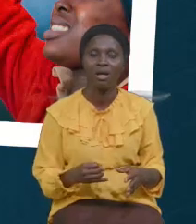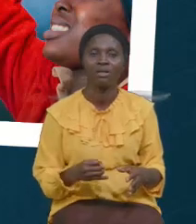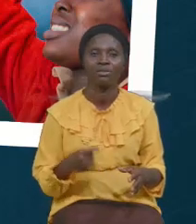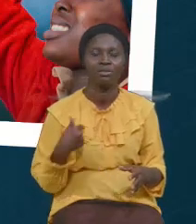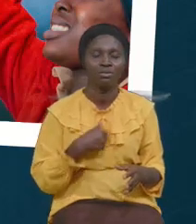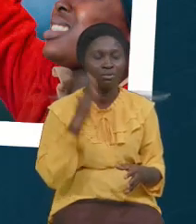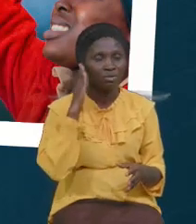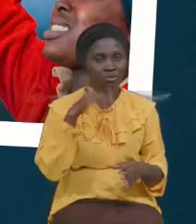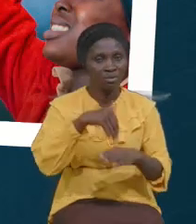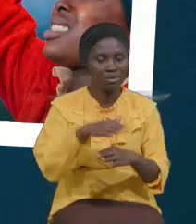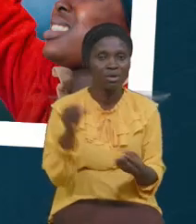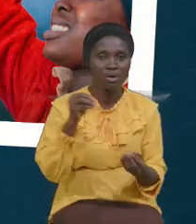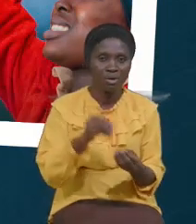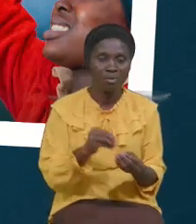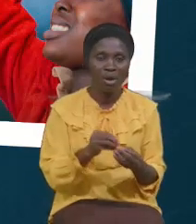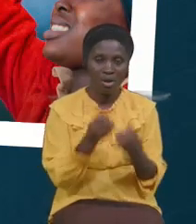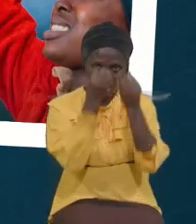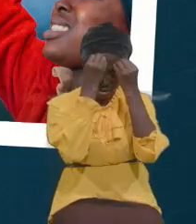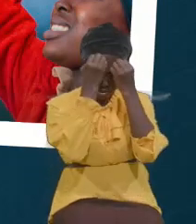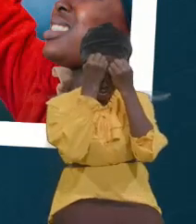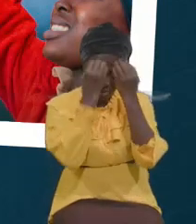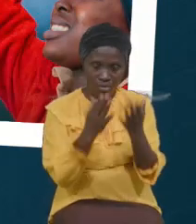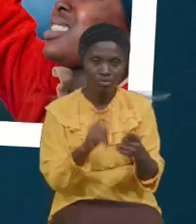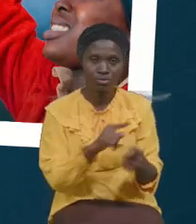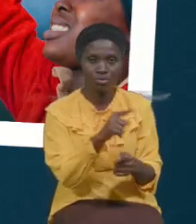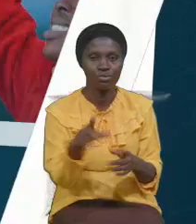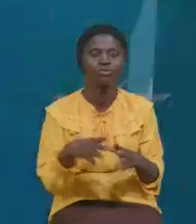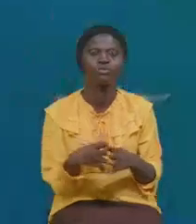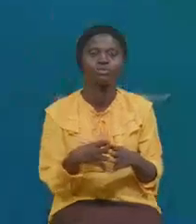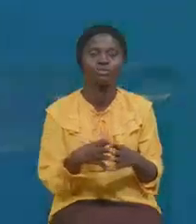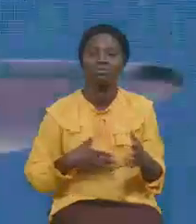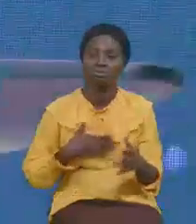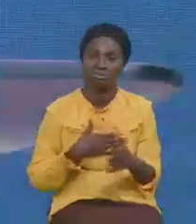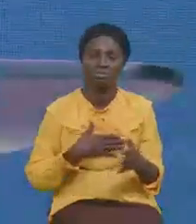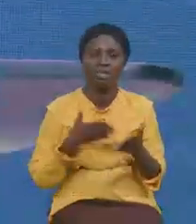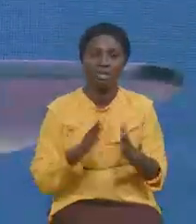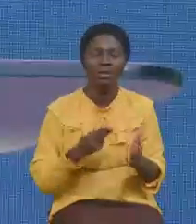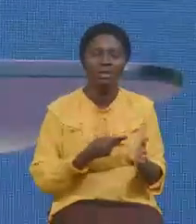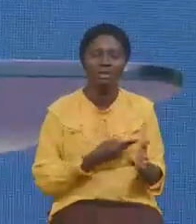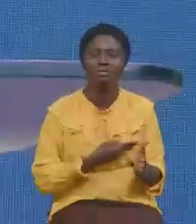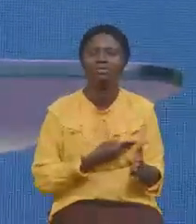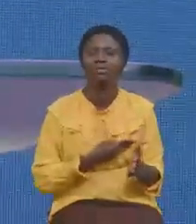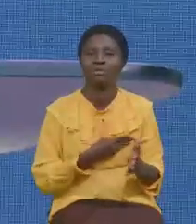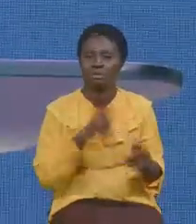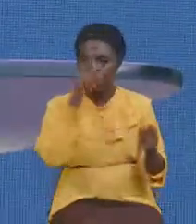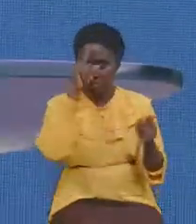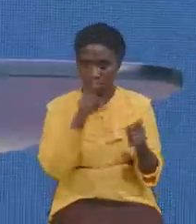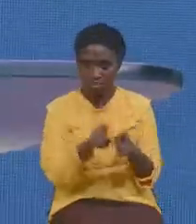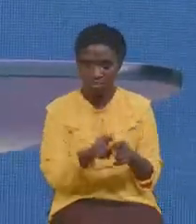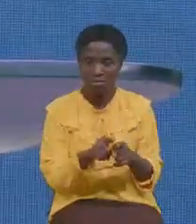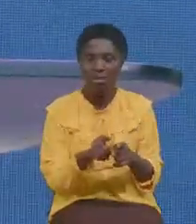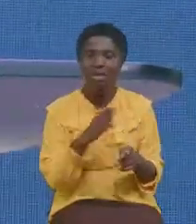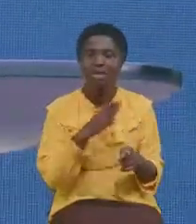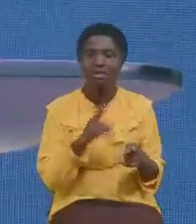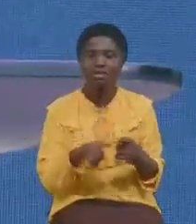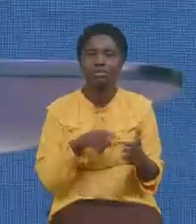you. Please, let's make sure we comply to this. This will help us to stand